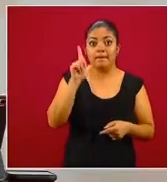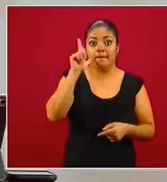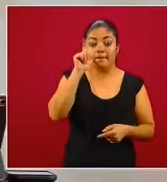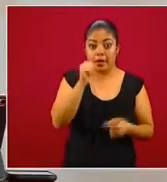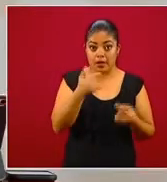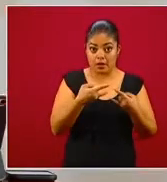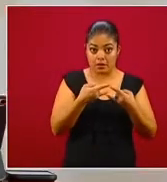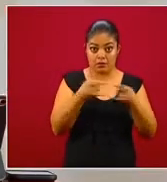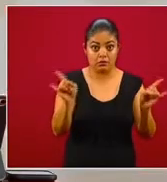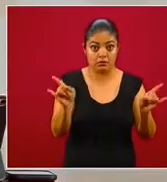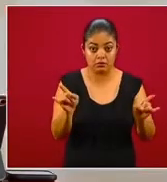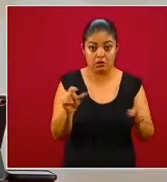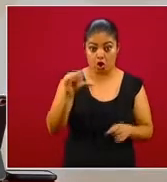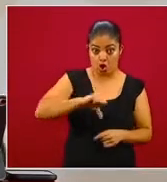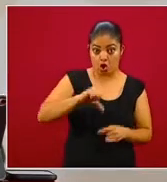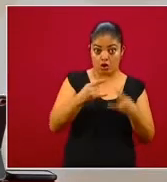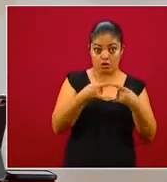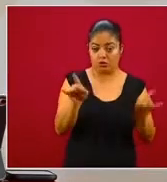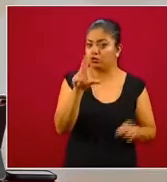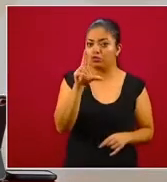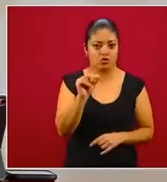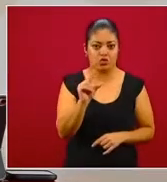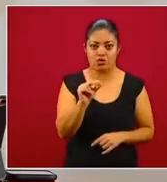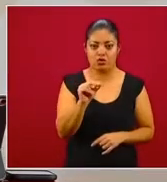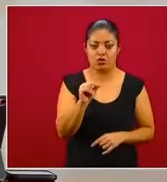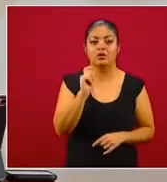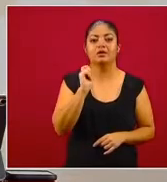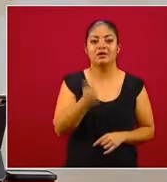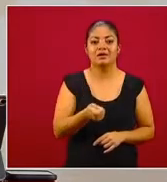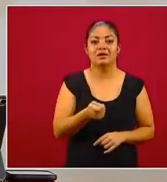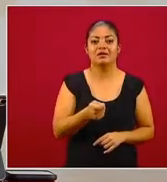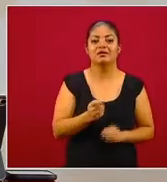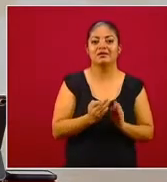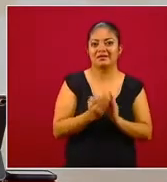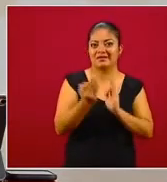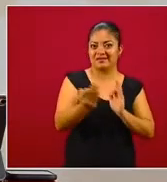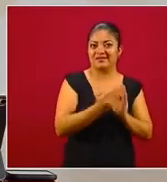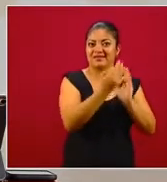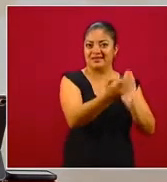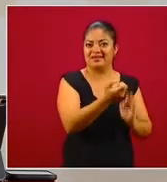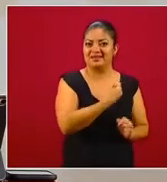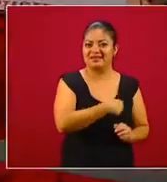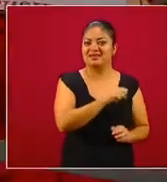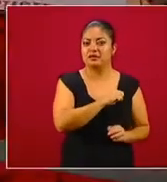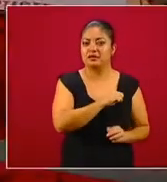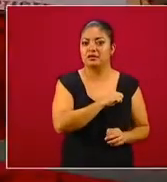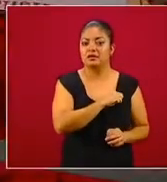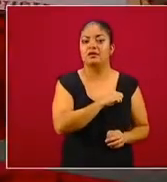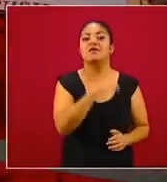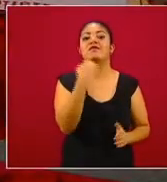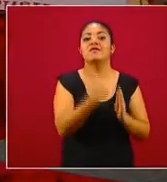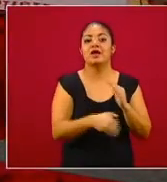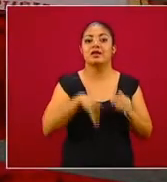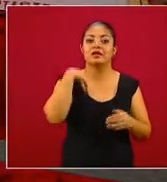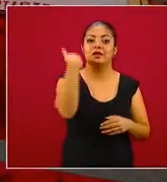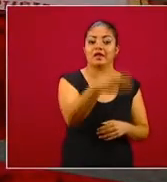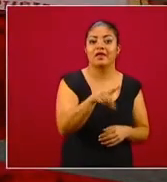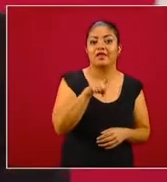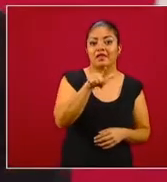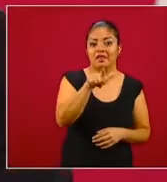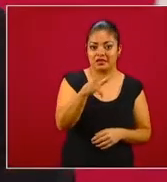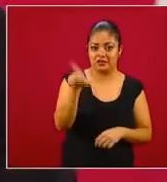everything tomorrow or ni hoy. today. La Our Jornada national Nacional de Sana safe Distancia le distance quedan campaign todavía still has 17 19 días days to